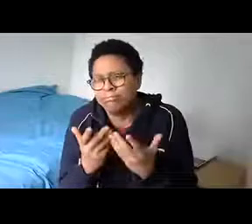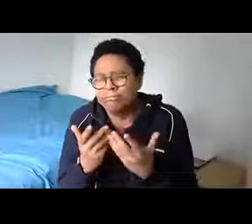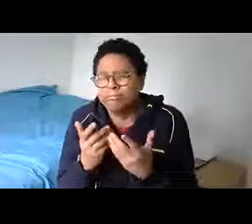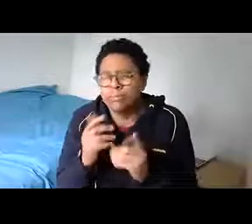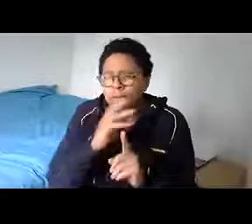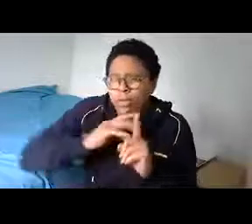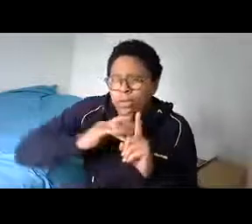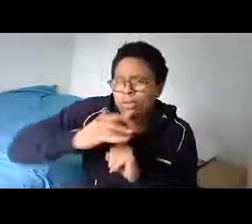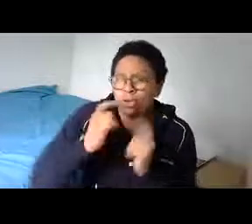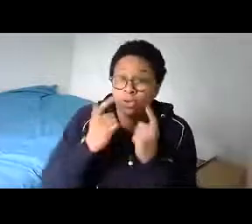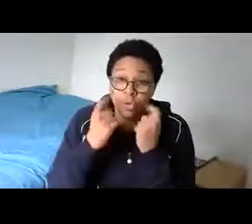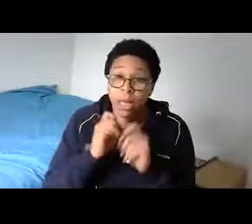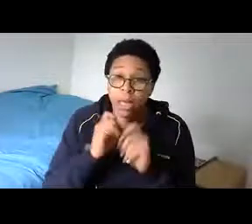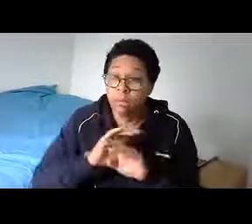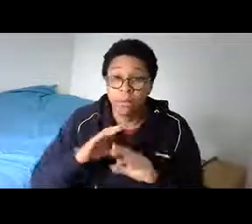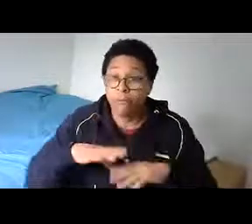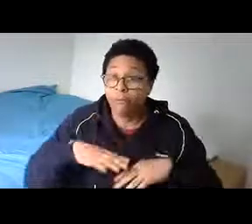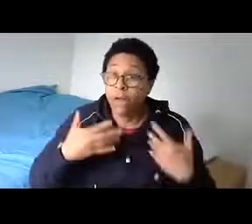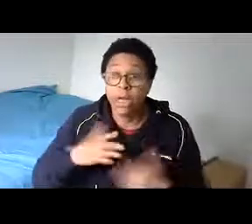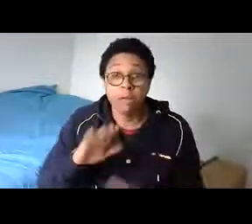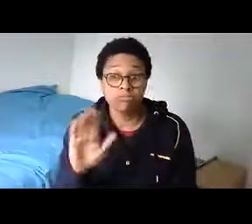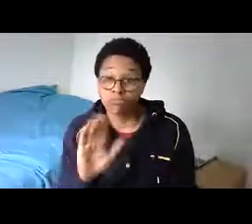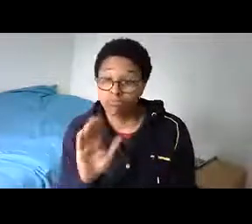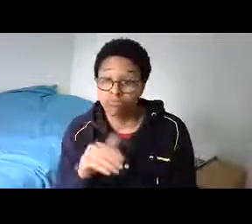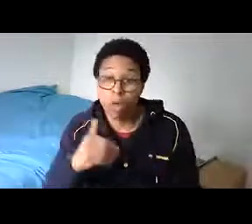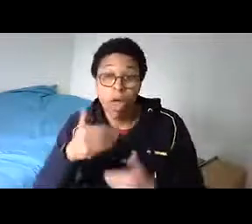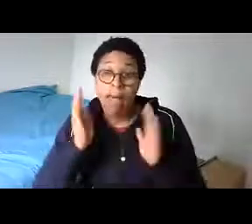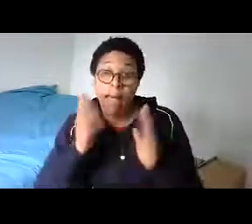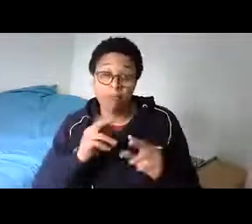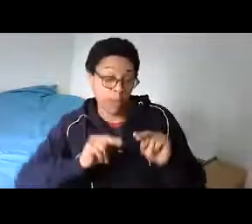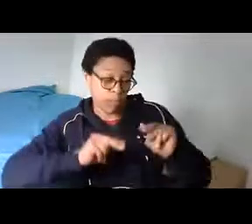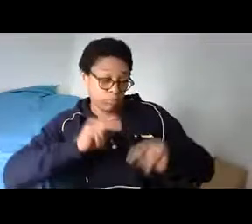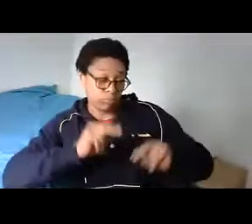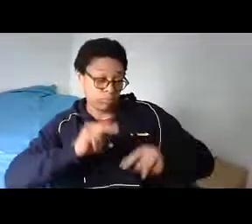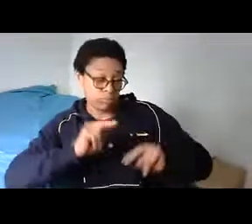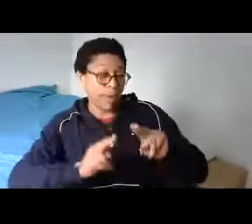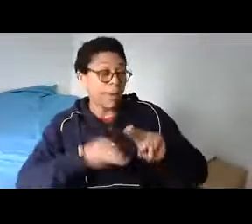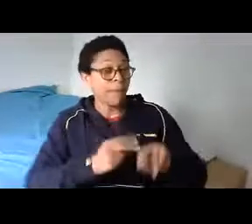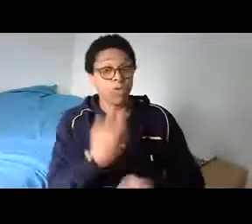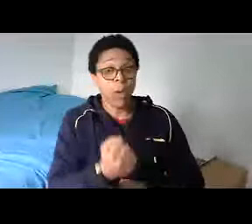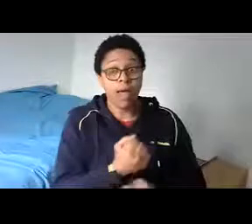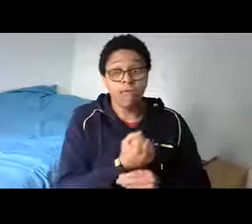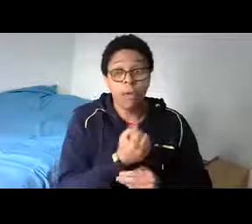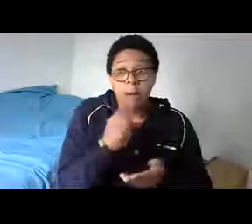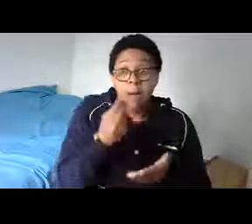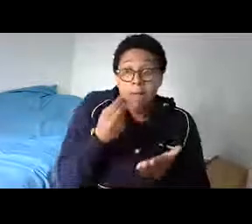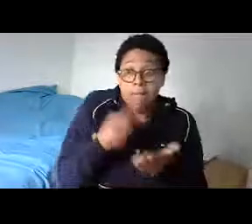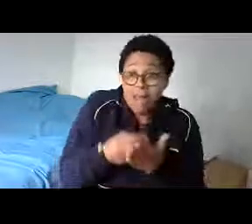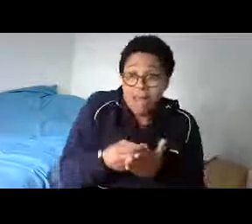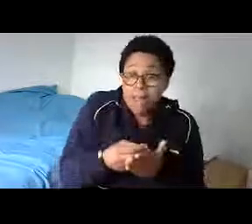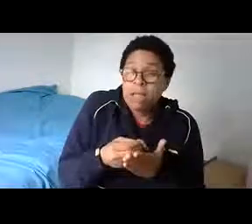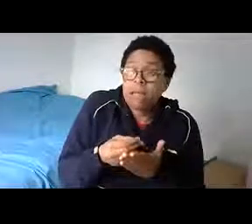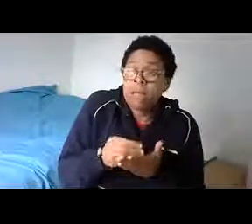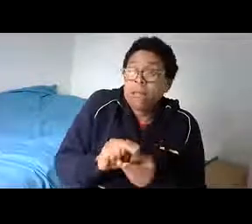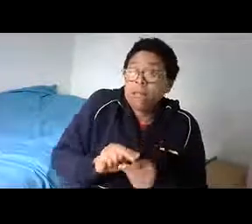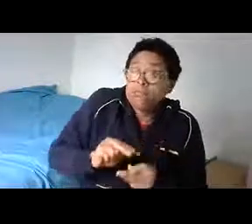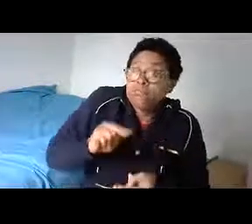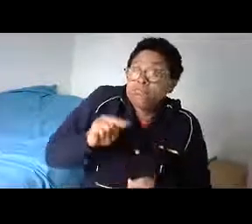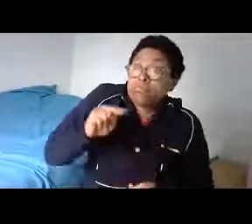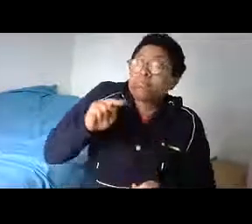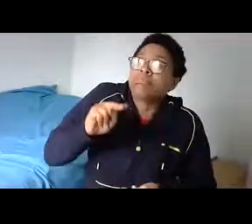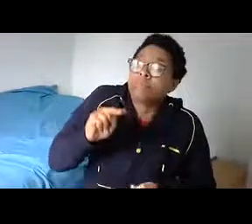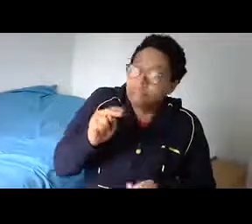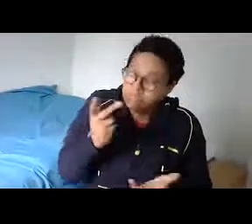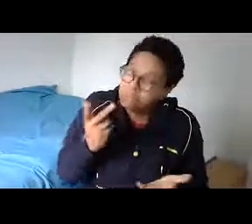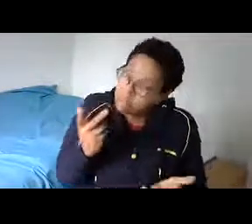is not free. It's means tested, and law allows local authorities to charge, but